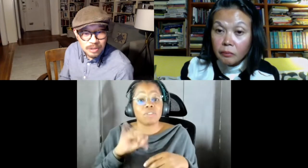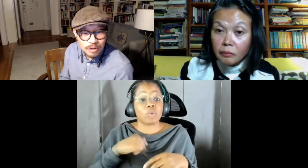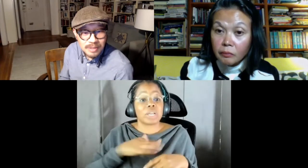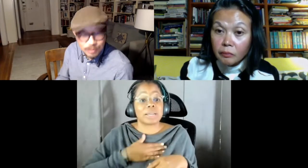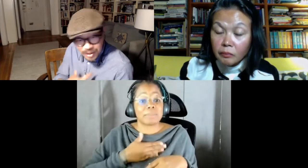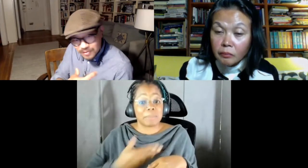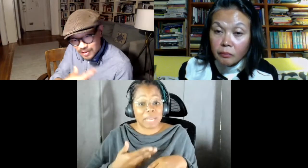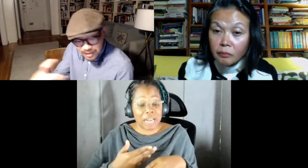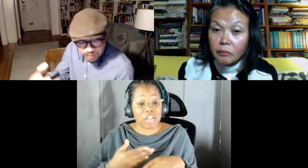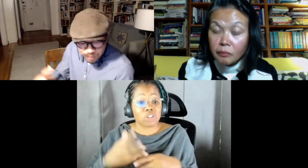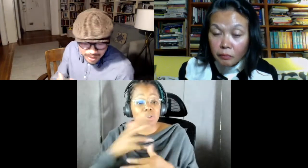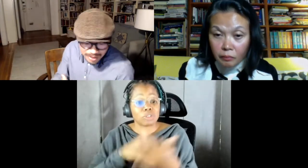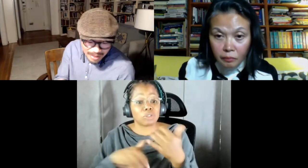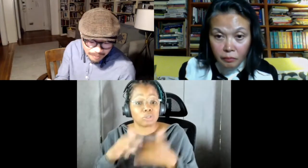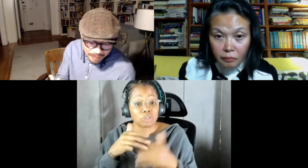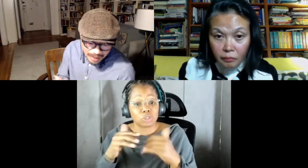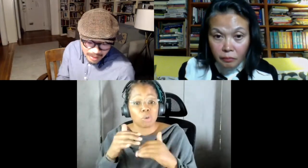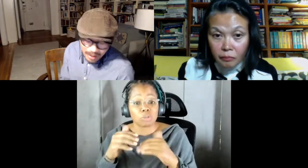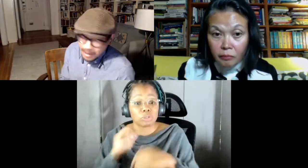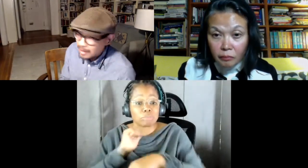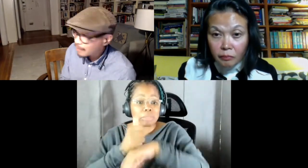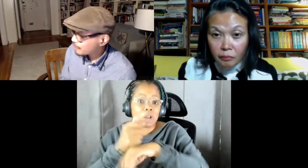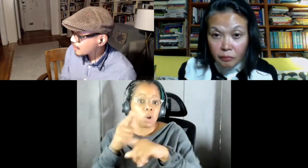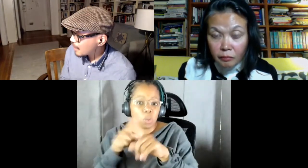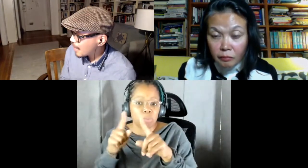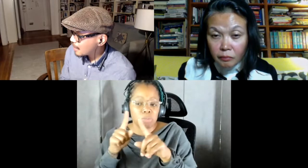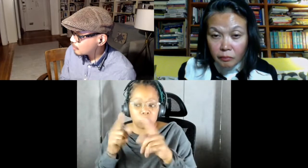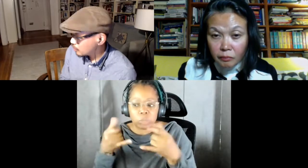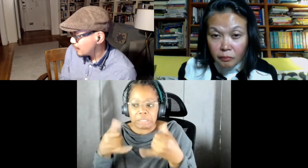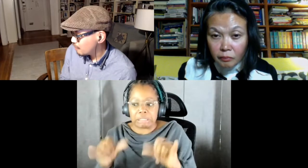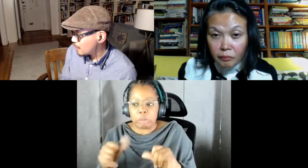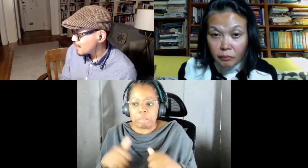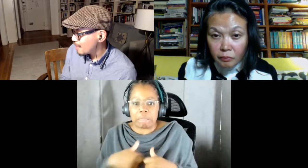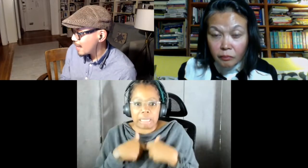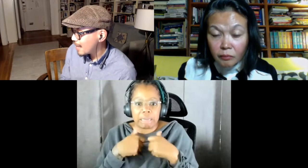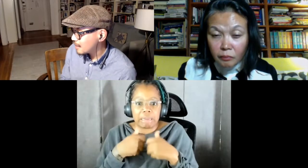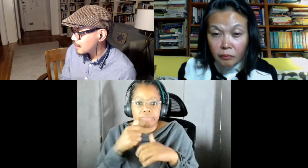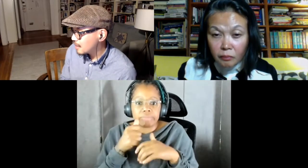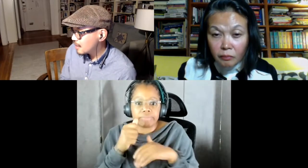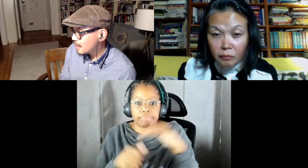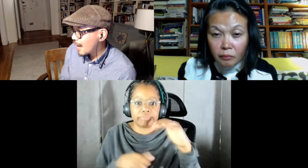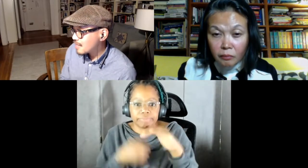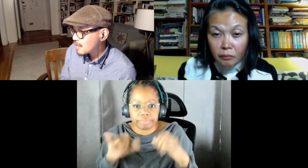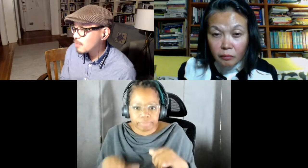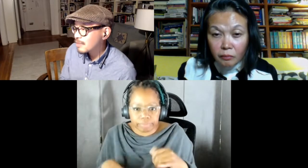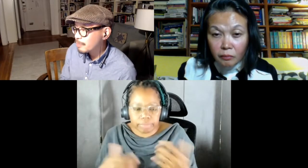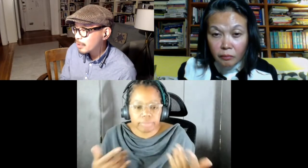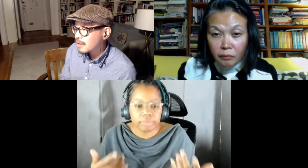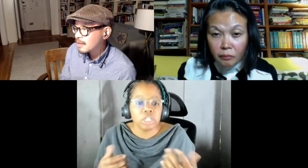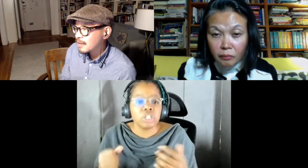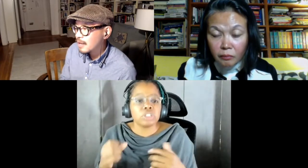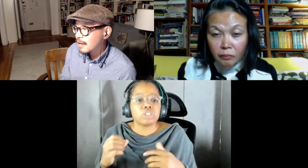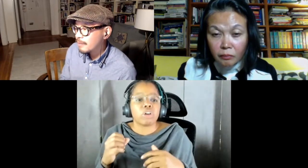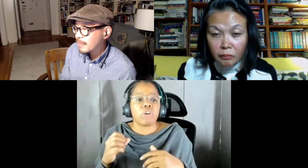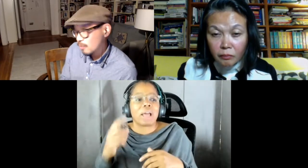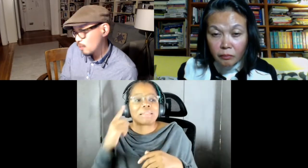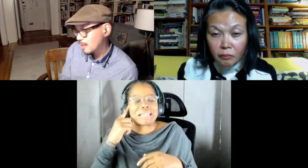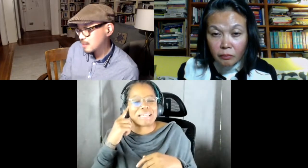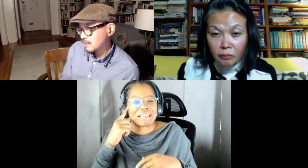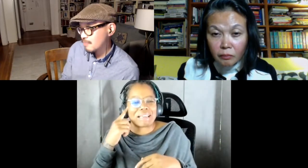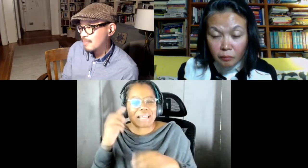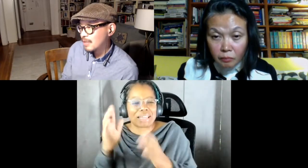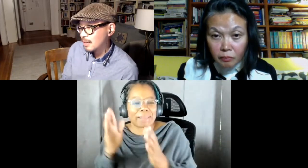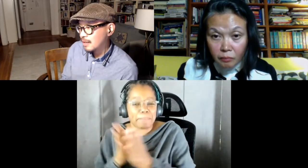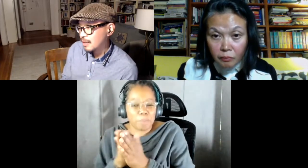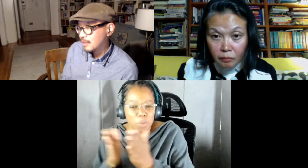socially constructed, we have to live within them and live with them. And I think what the book and